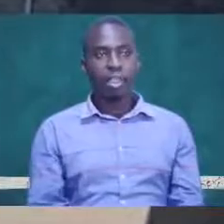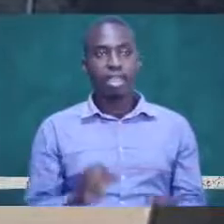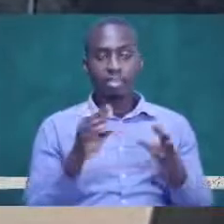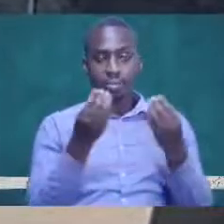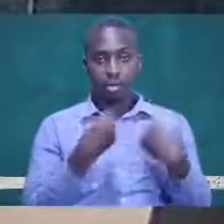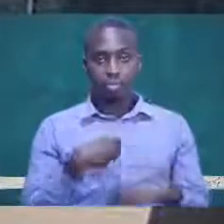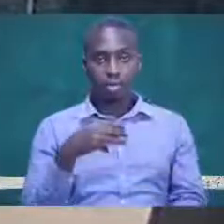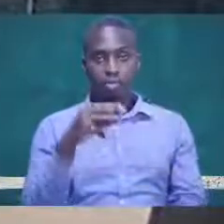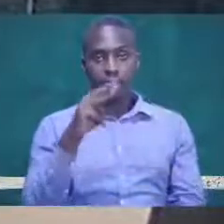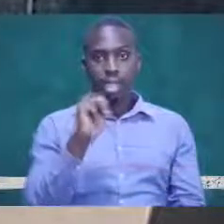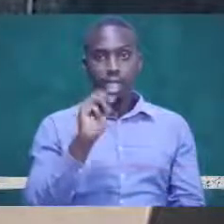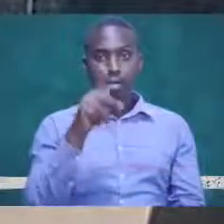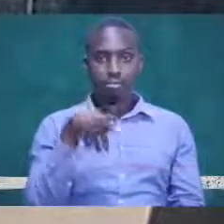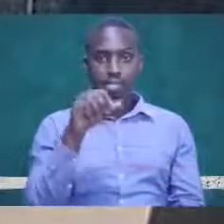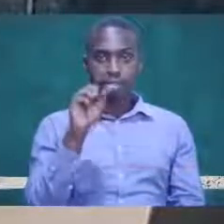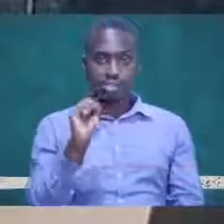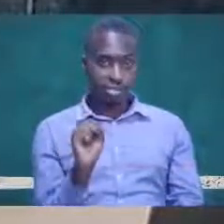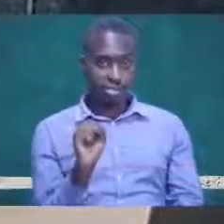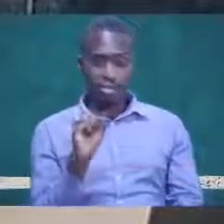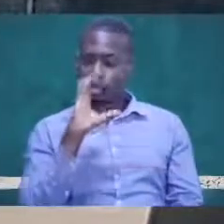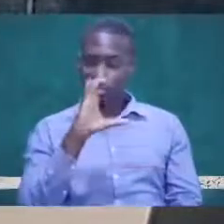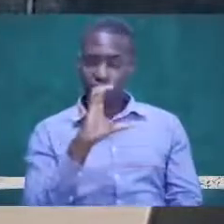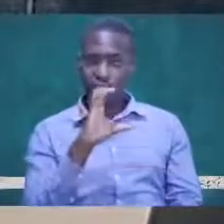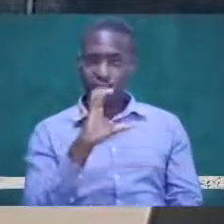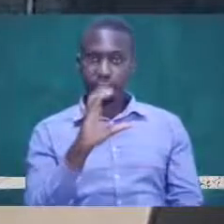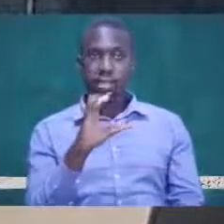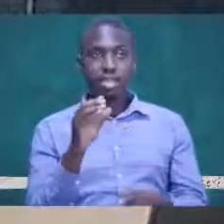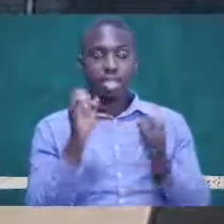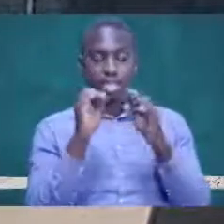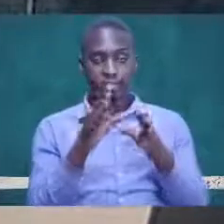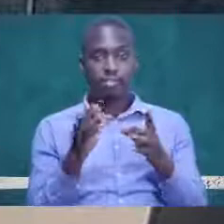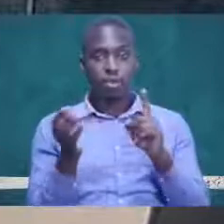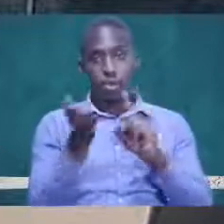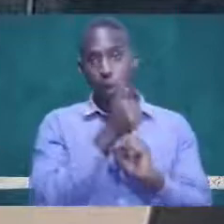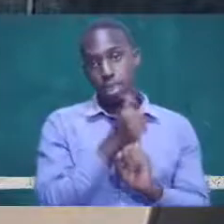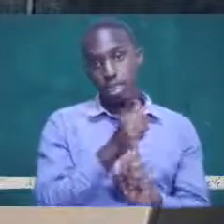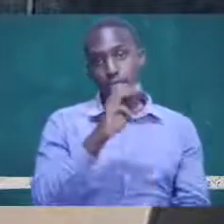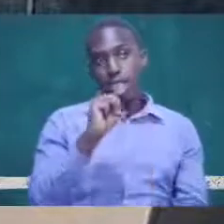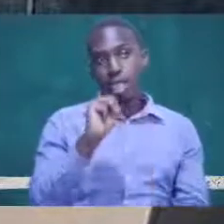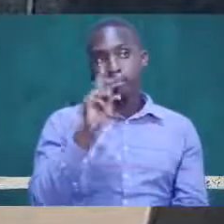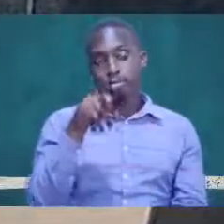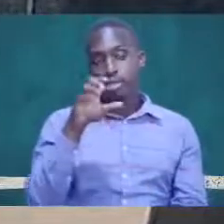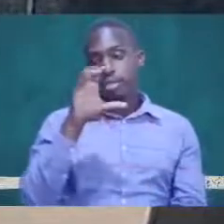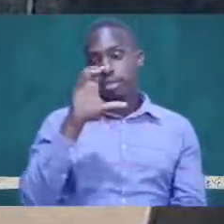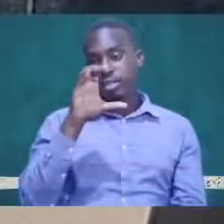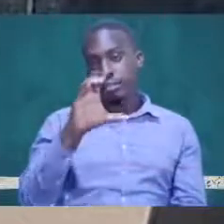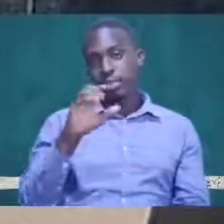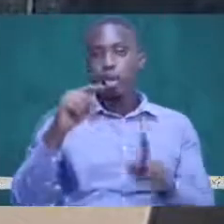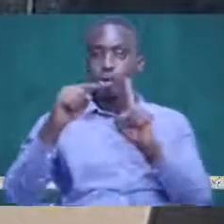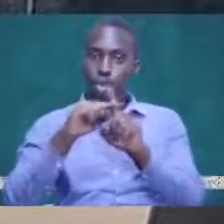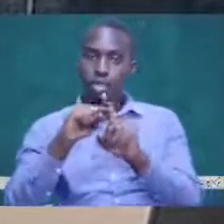marginal propensity to consume, given that if you get marginal propensity to consume plus